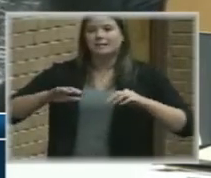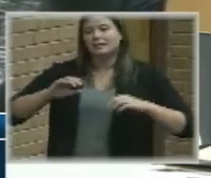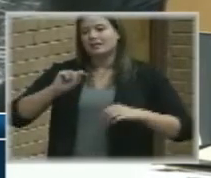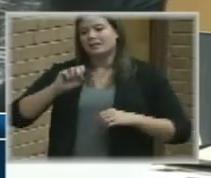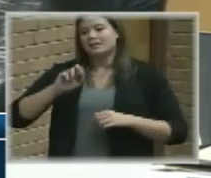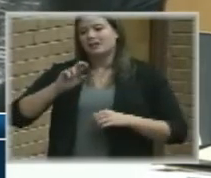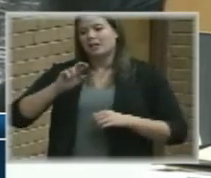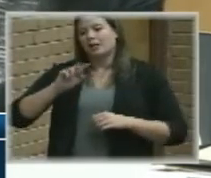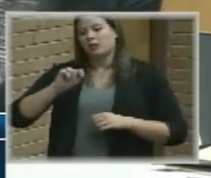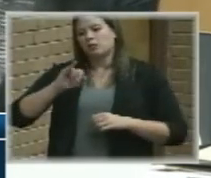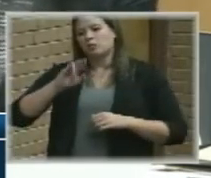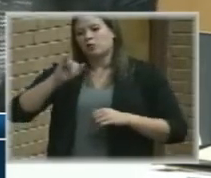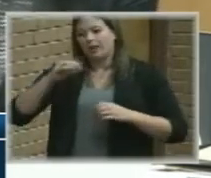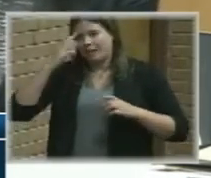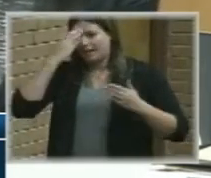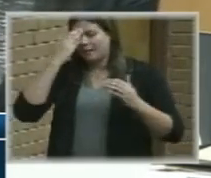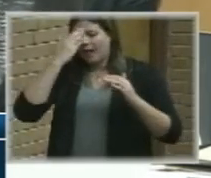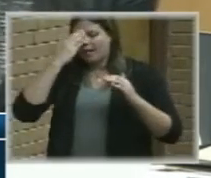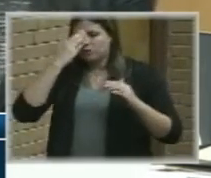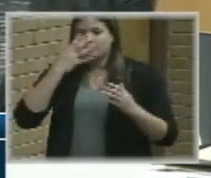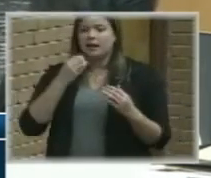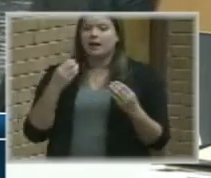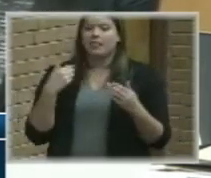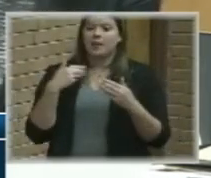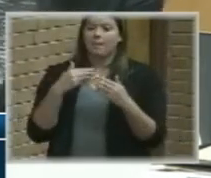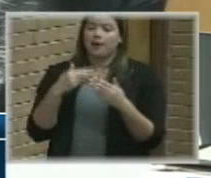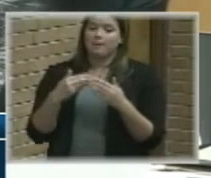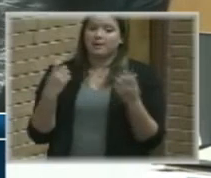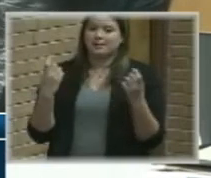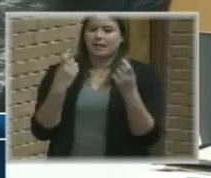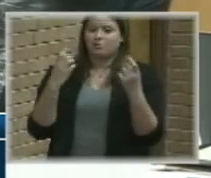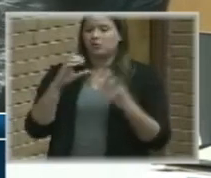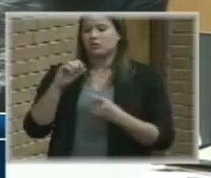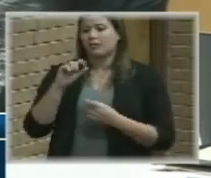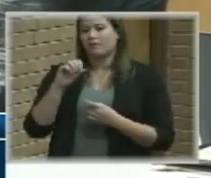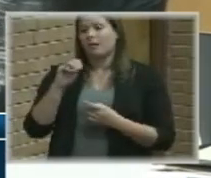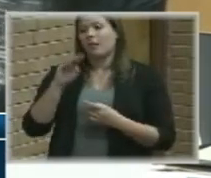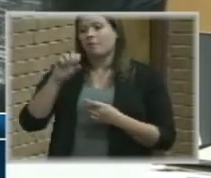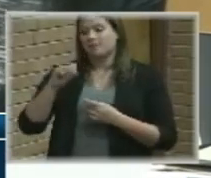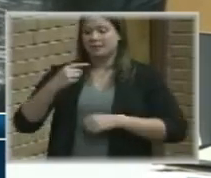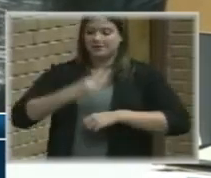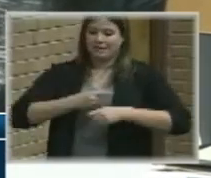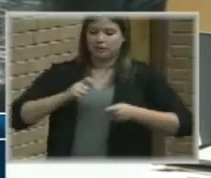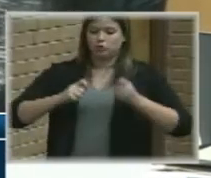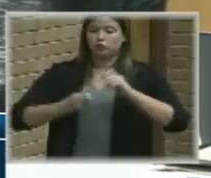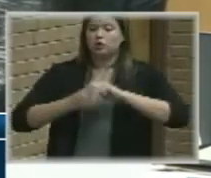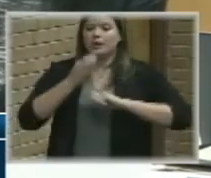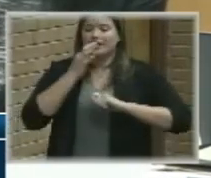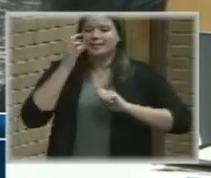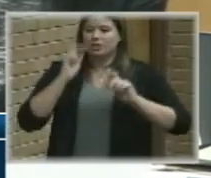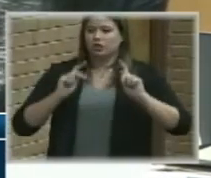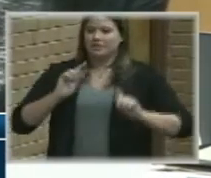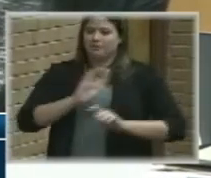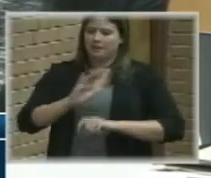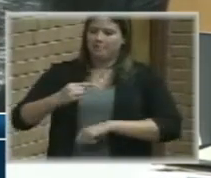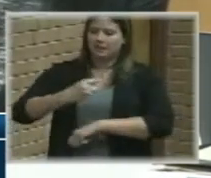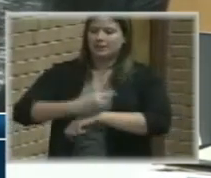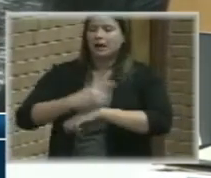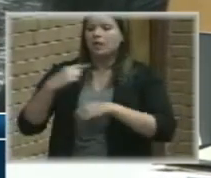in the context of the upcoming celebration of Columbus Day and Indigenous Peoples Day. There is a